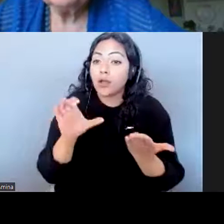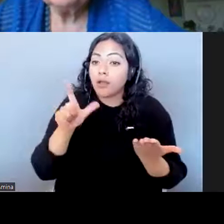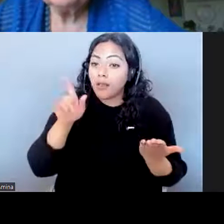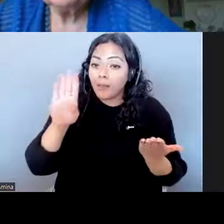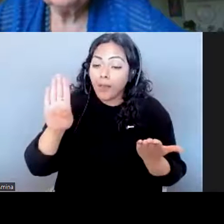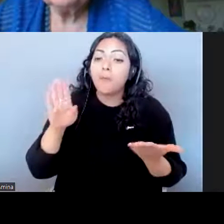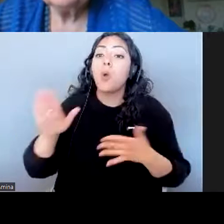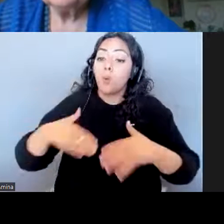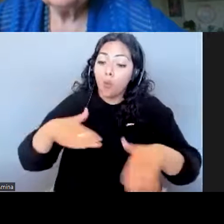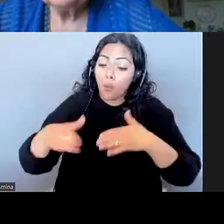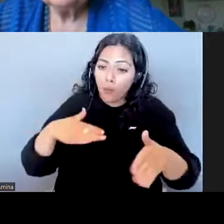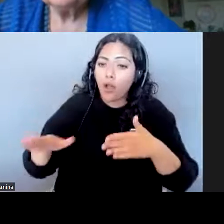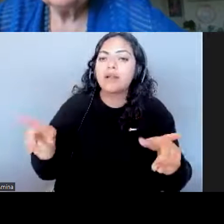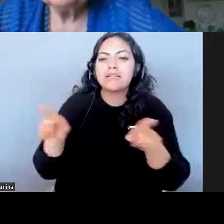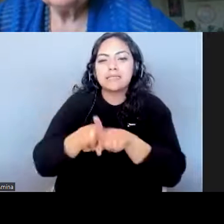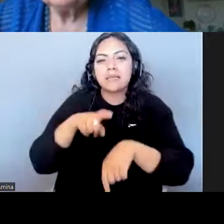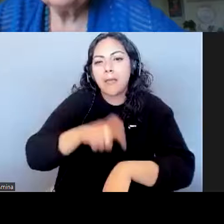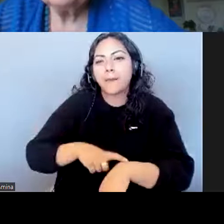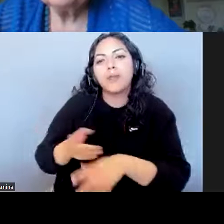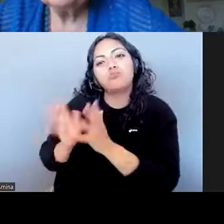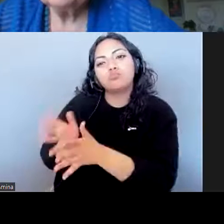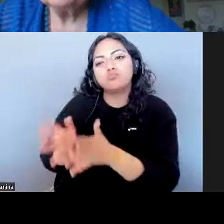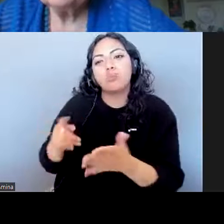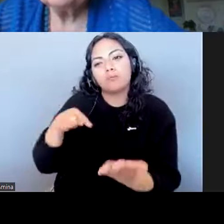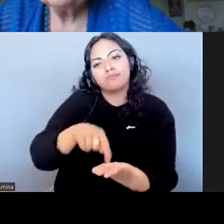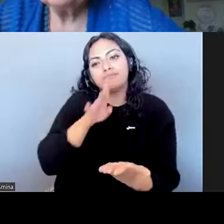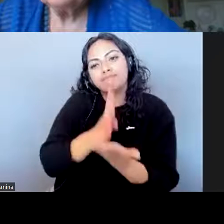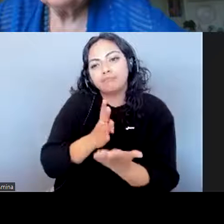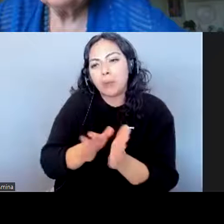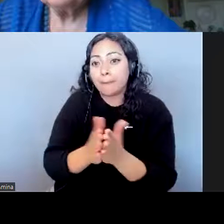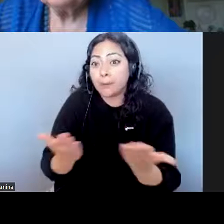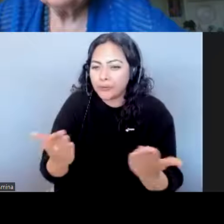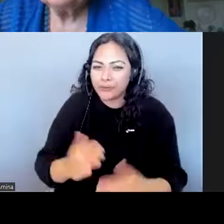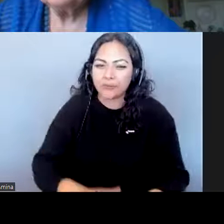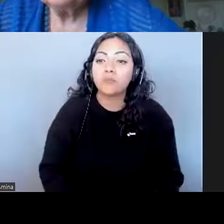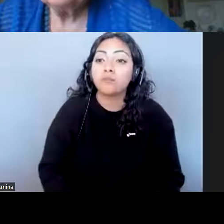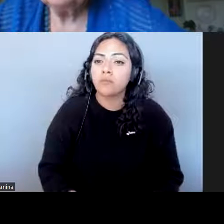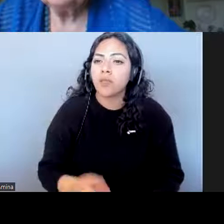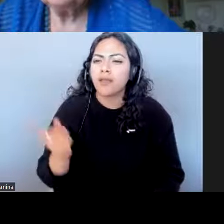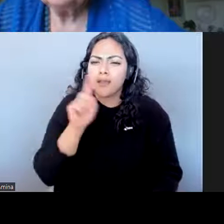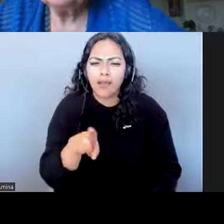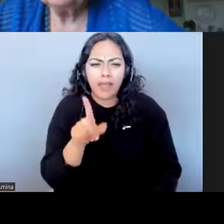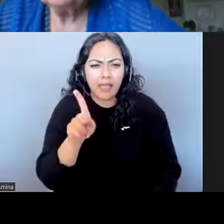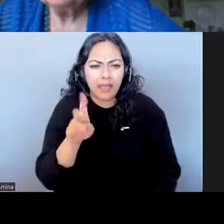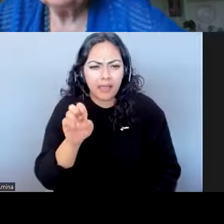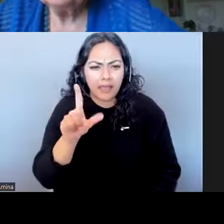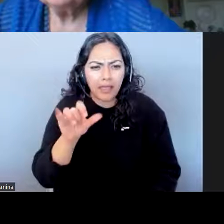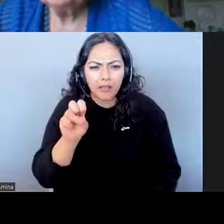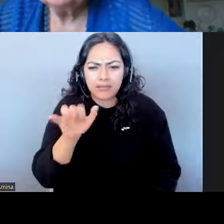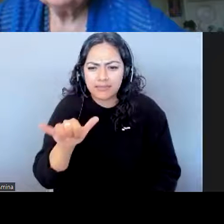while you hoof it around. I wanted to go back to Kelsey. Kelsey, if you are with us, because I believe you had